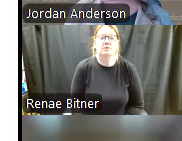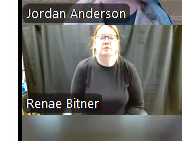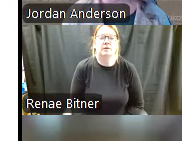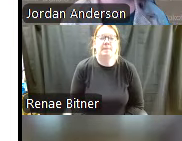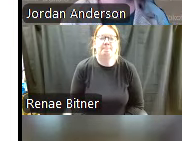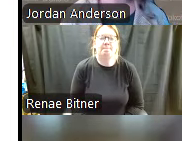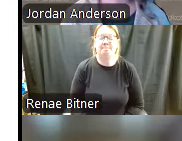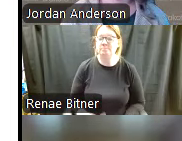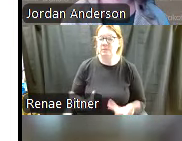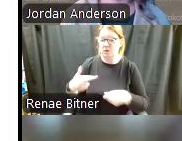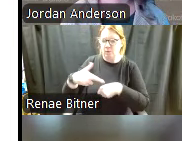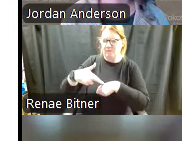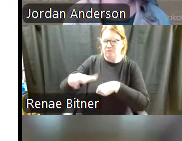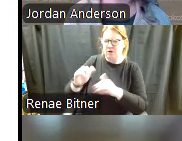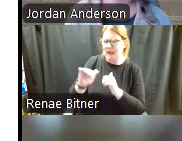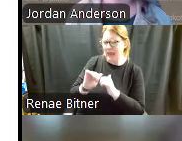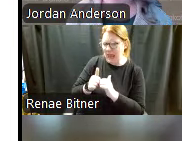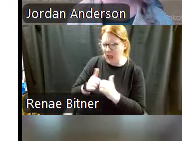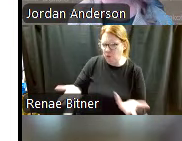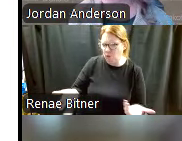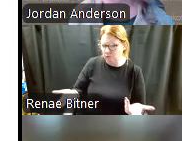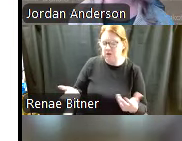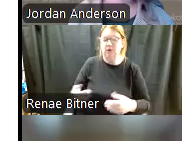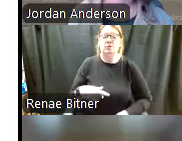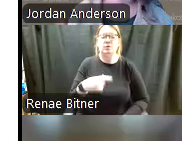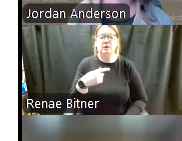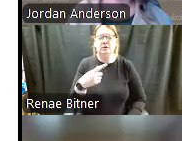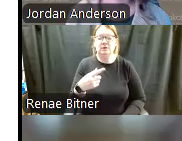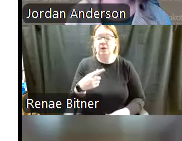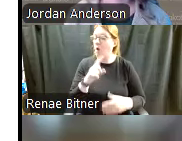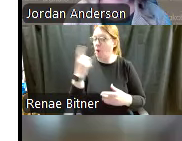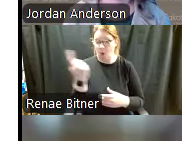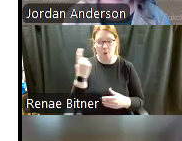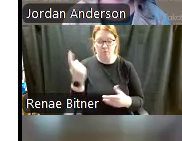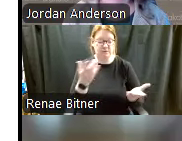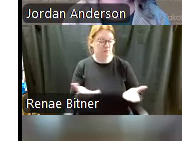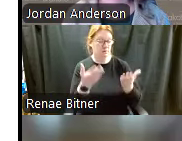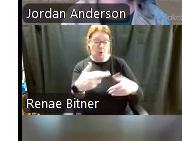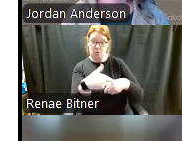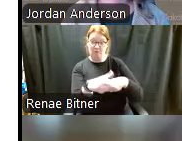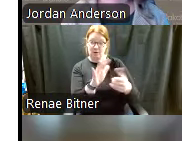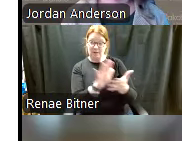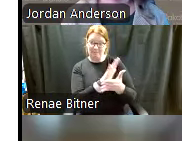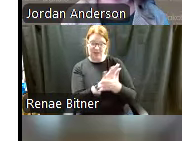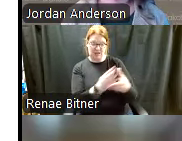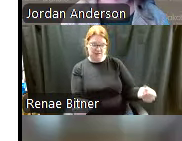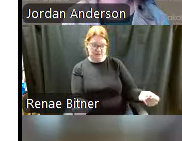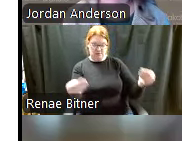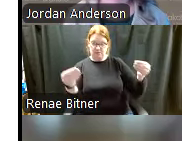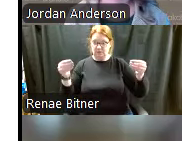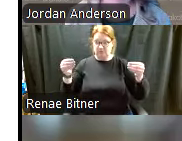and how to refer. So we always tell our providers, we always give our providers a referral packet. And in that referral